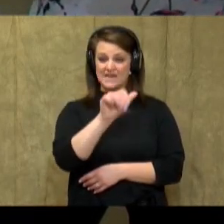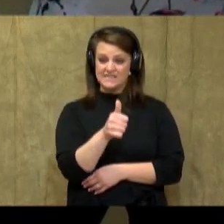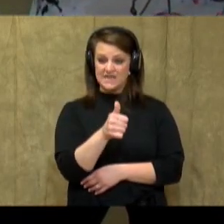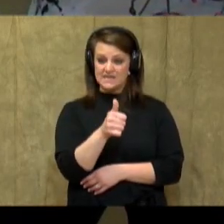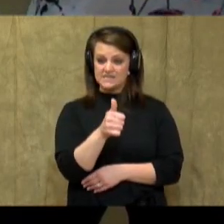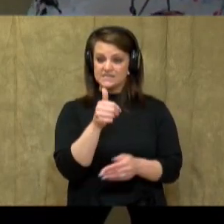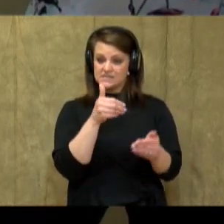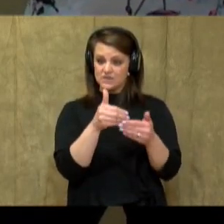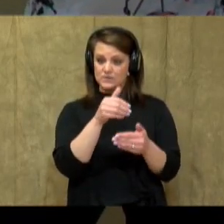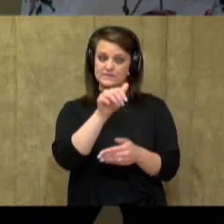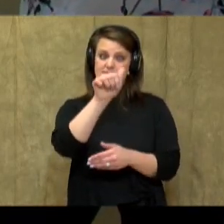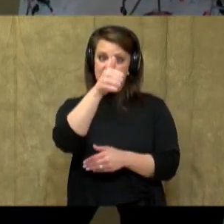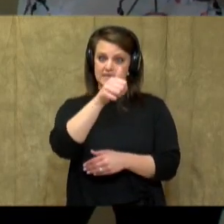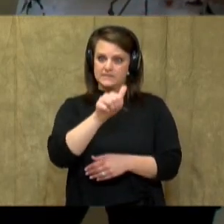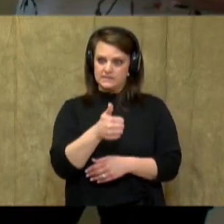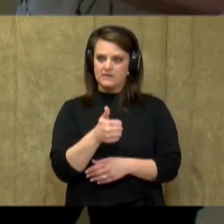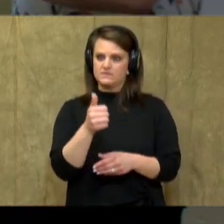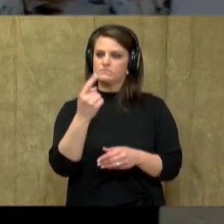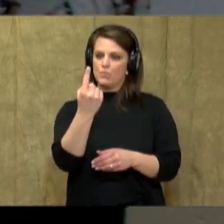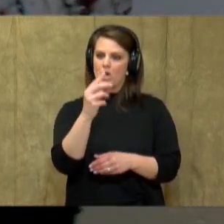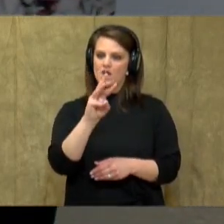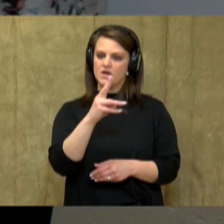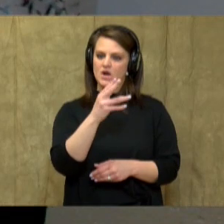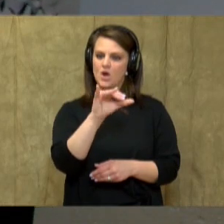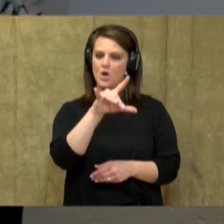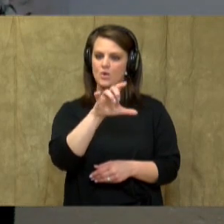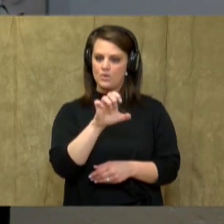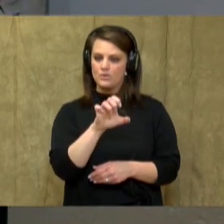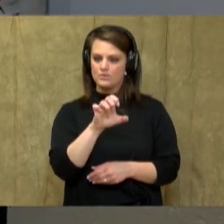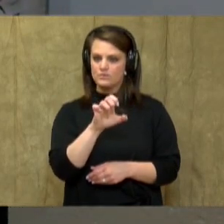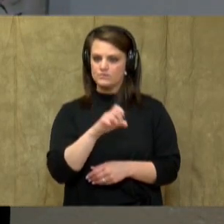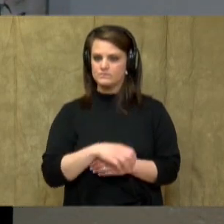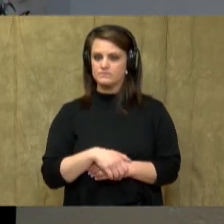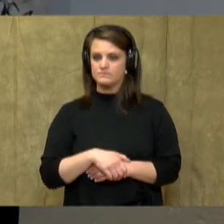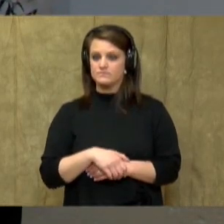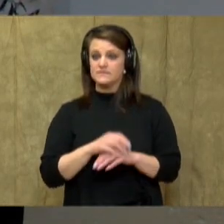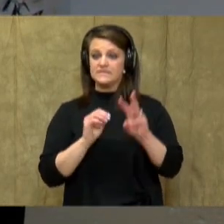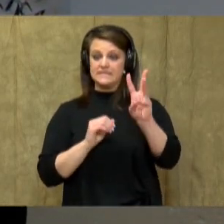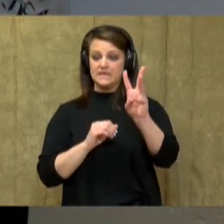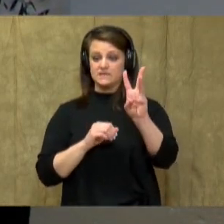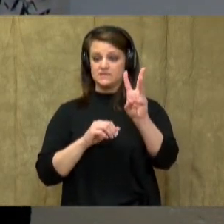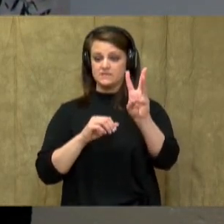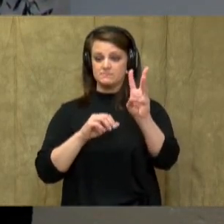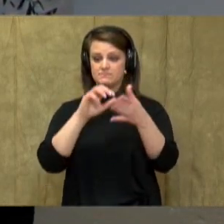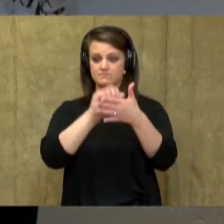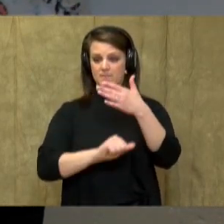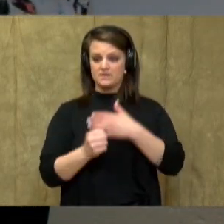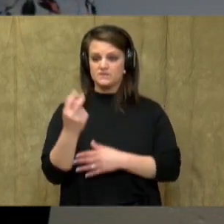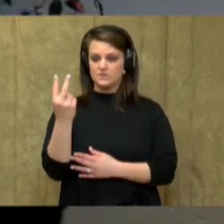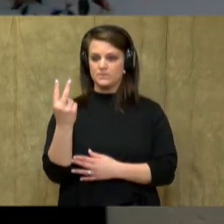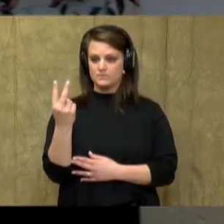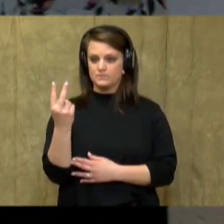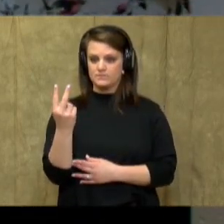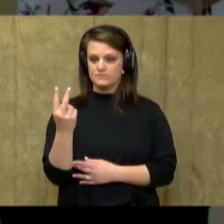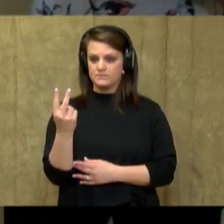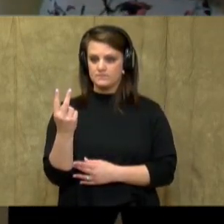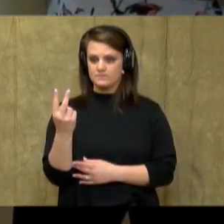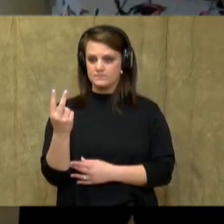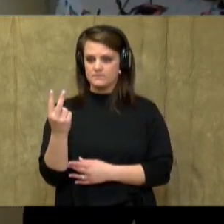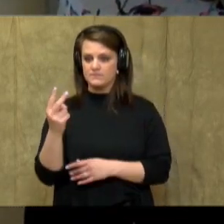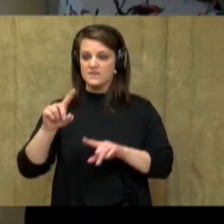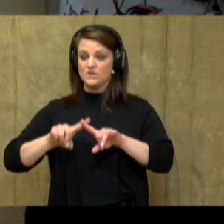is close to 10/10, which is 1 whole. So now I have 6 minus 2. So